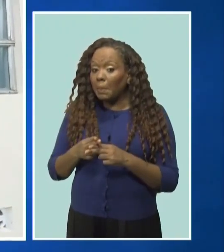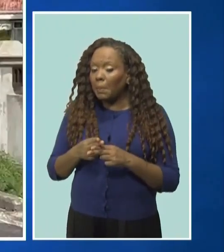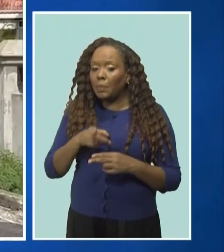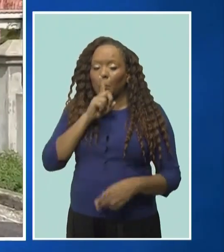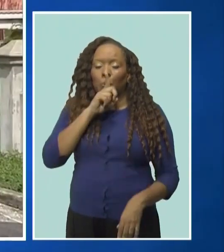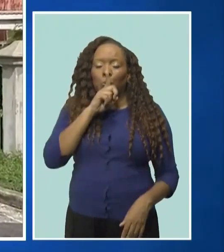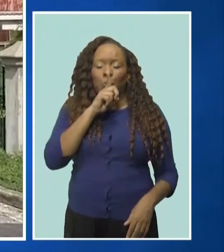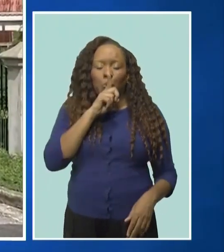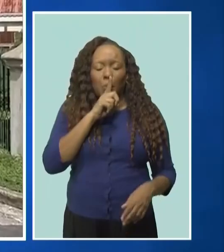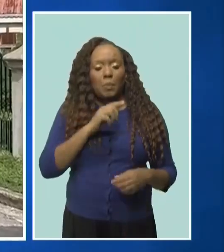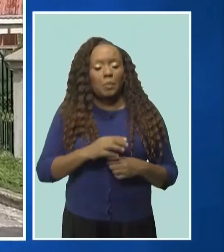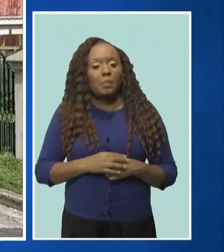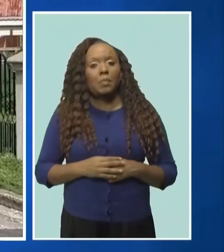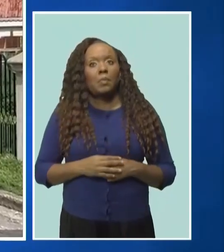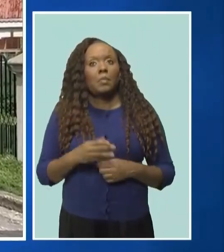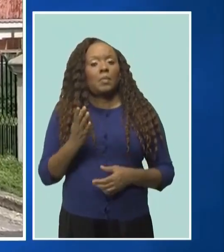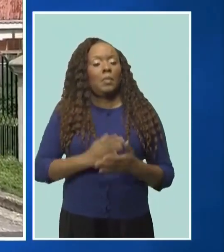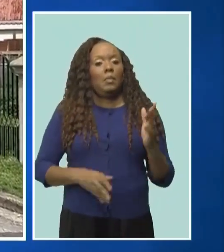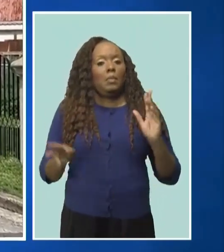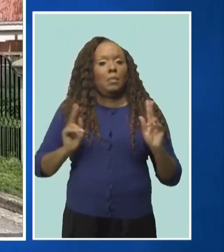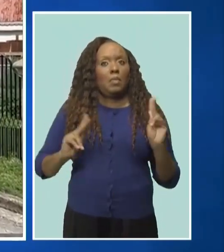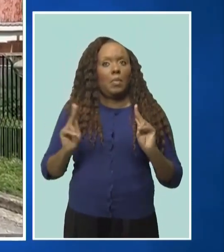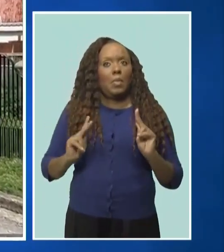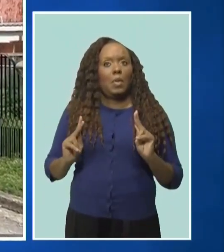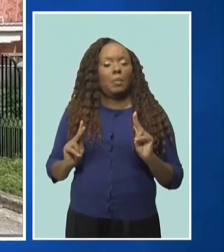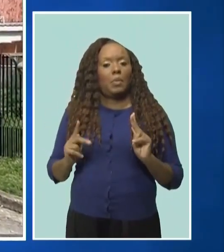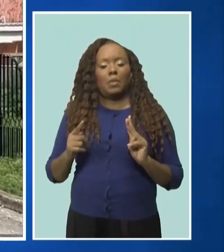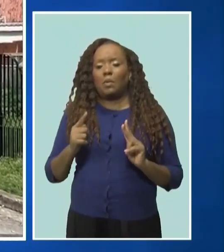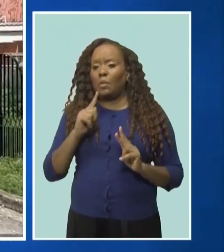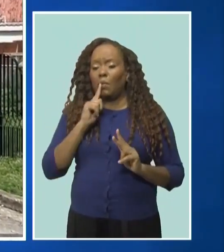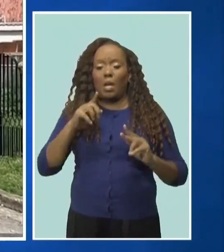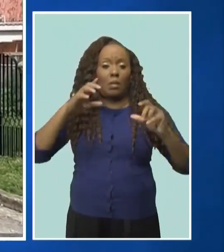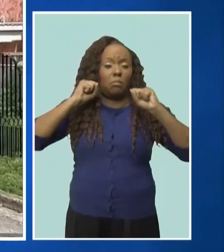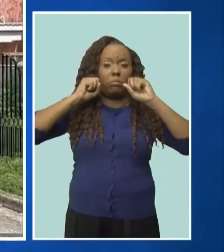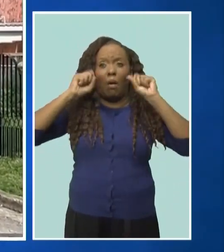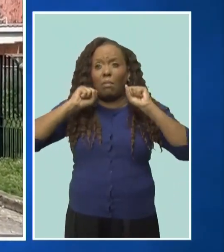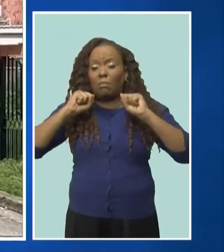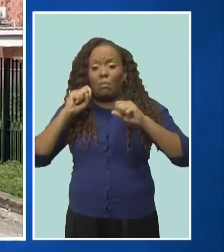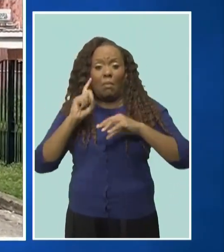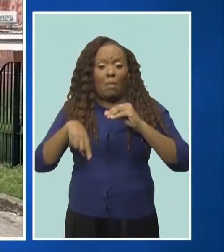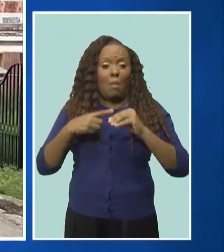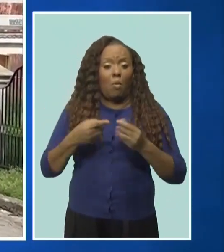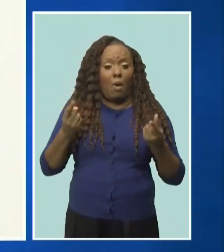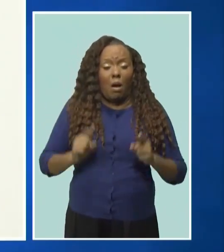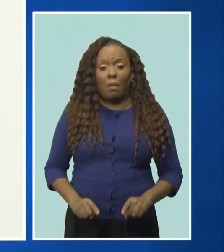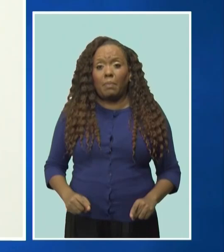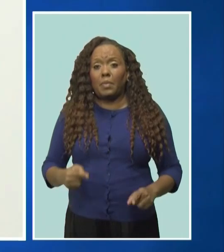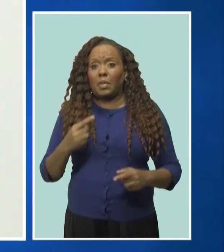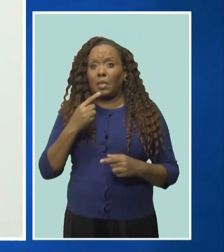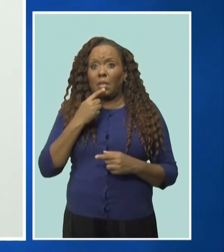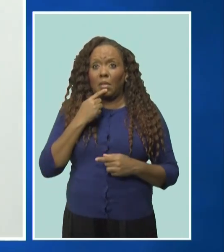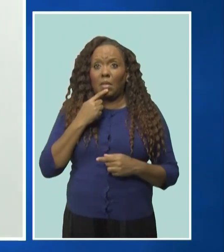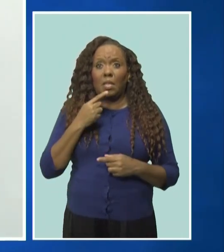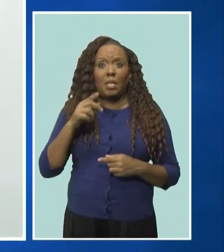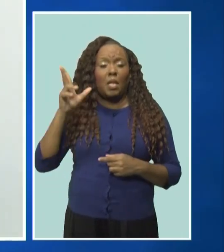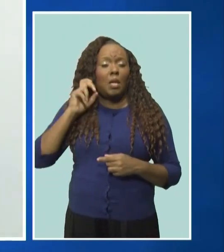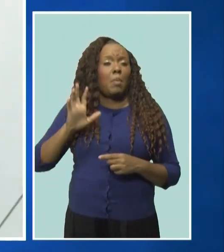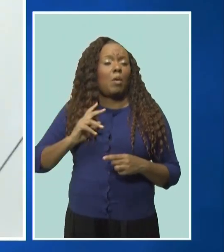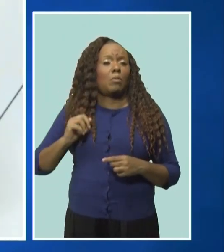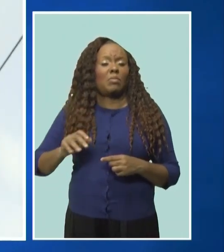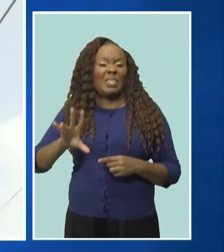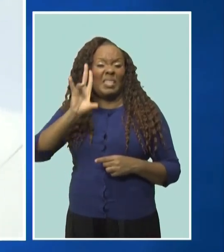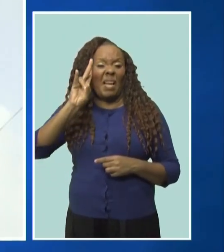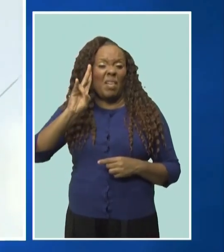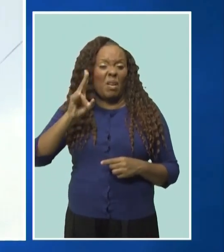this matter. Some residents who did not wish to be recorded expressed disbelief about the incident and say they heard about 7 explosions.